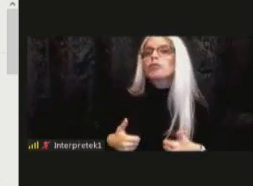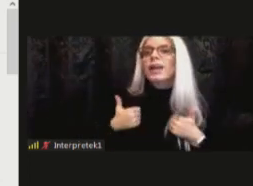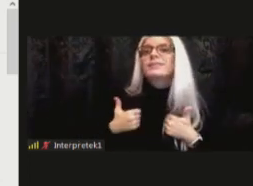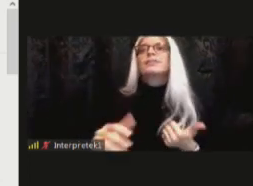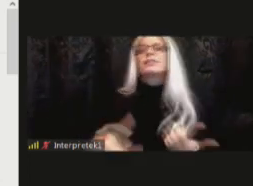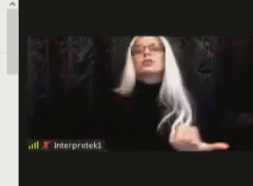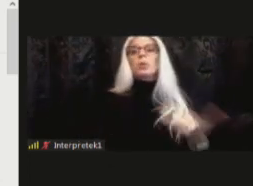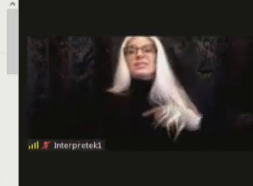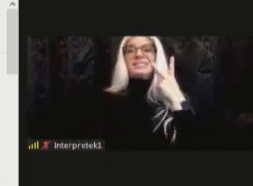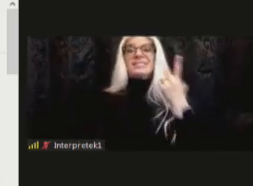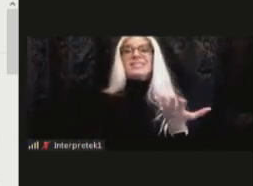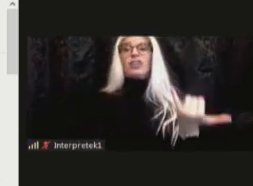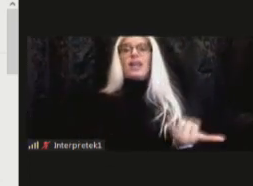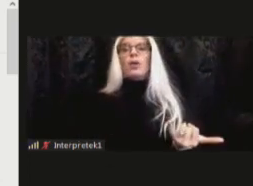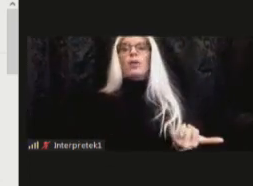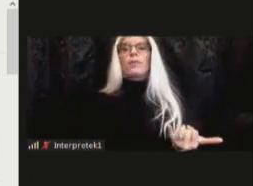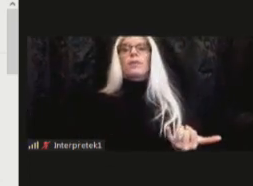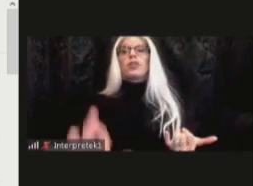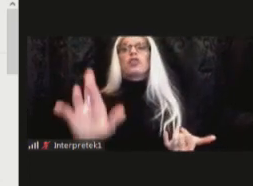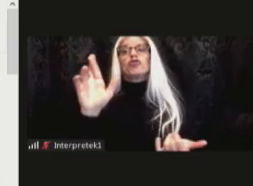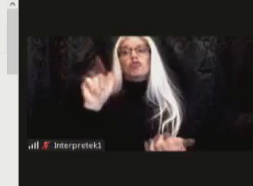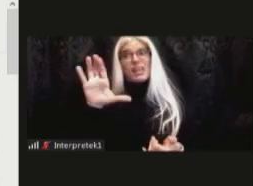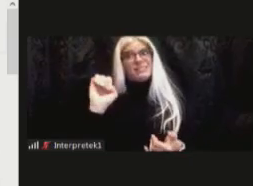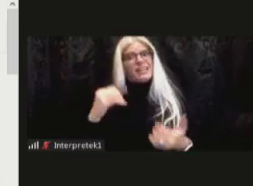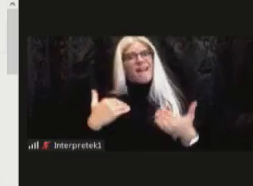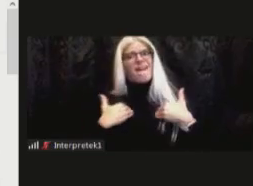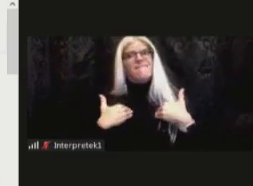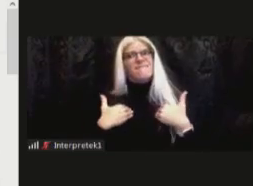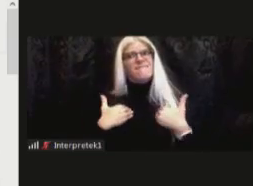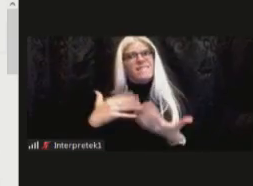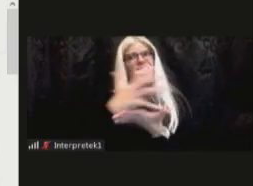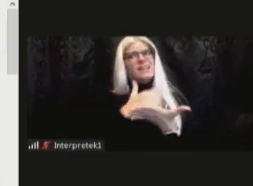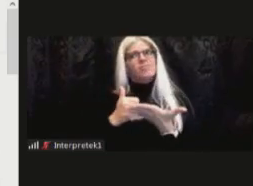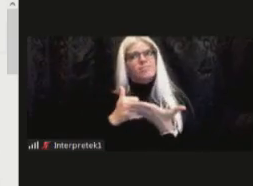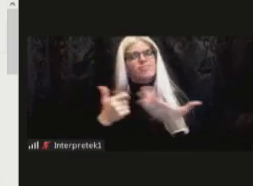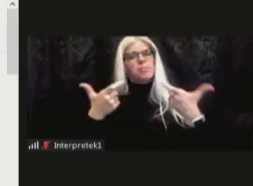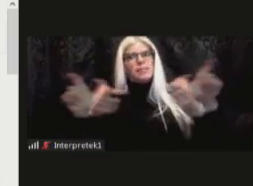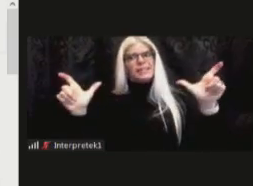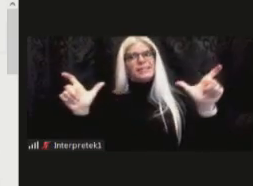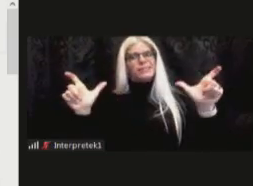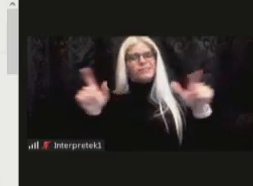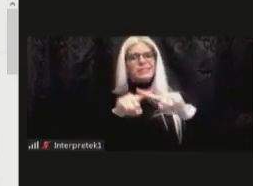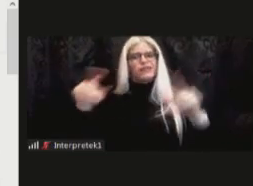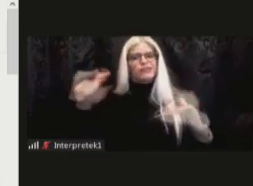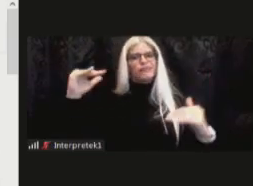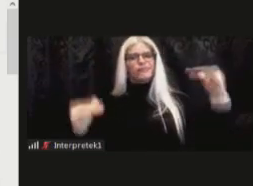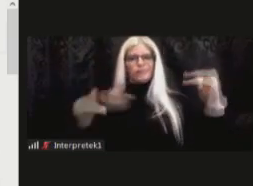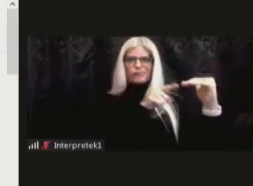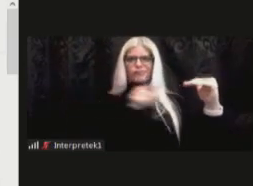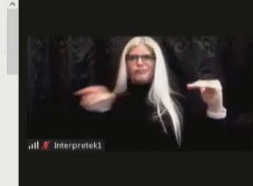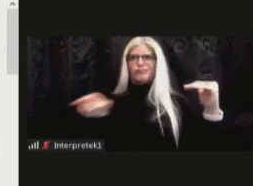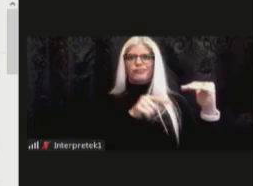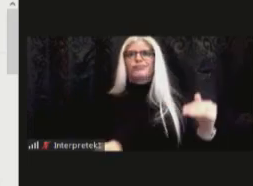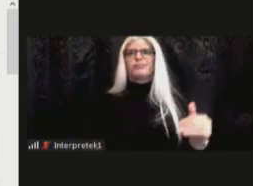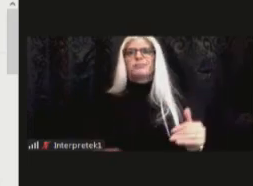here, income by race is pretty stark difference. The white median income by race is $41,000 a